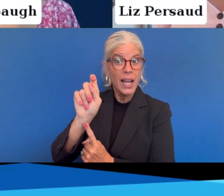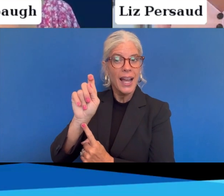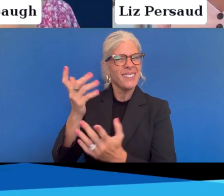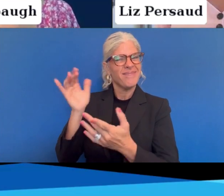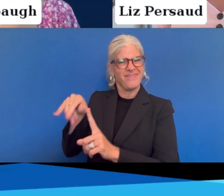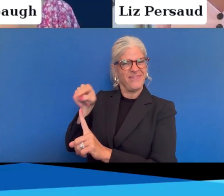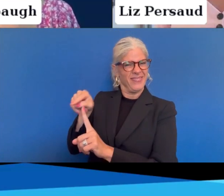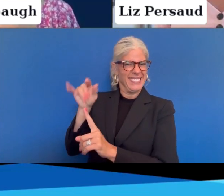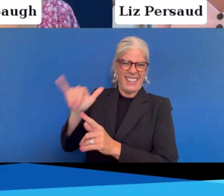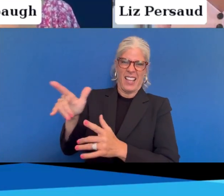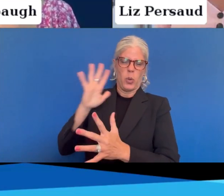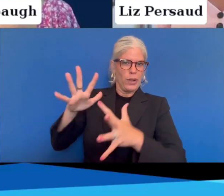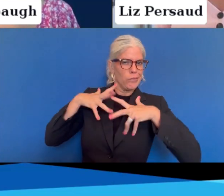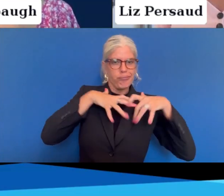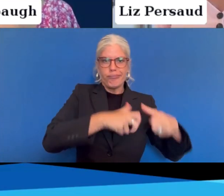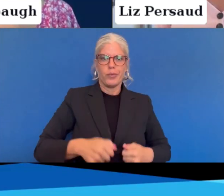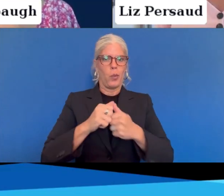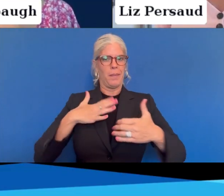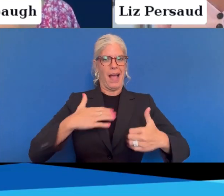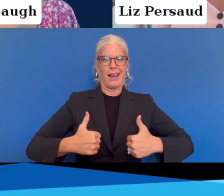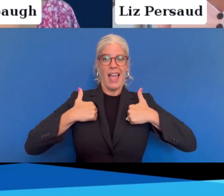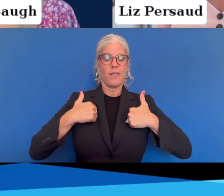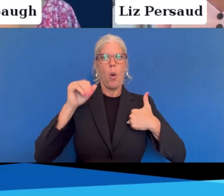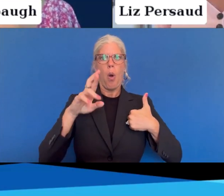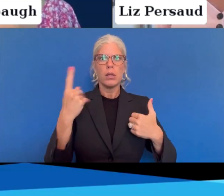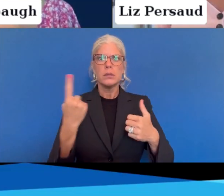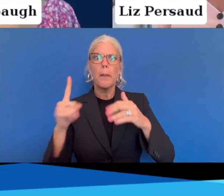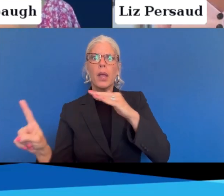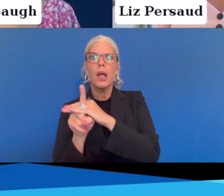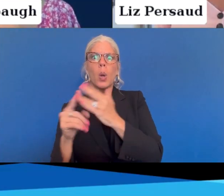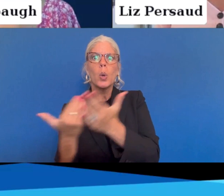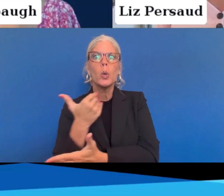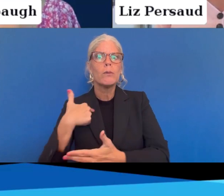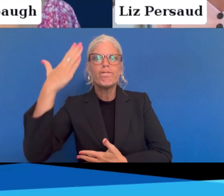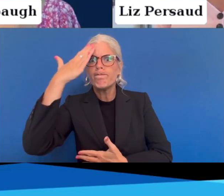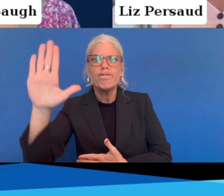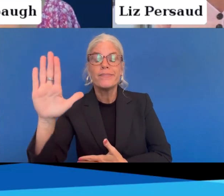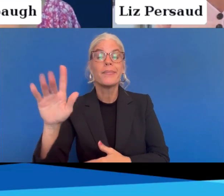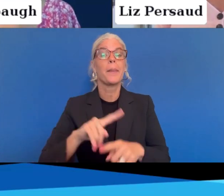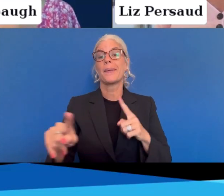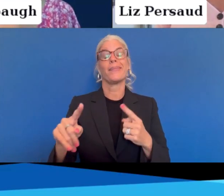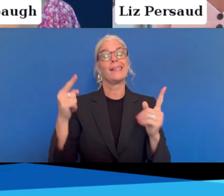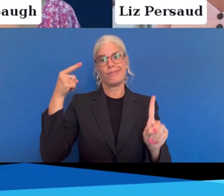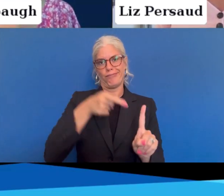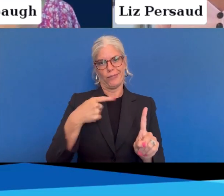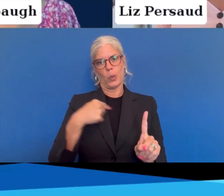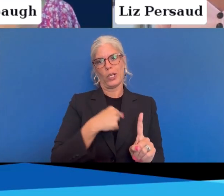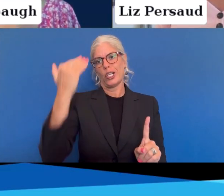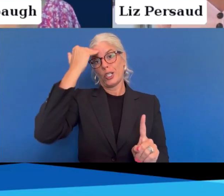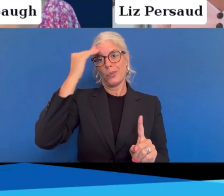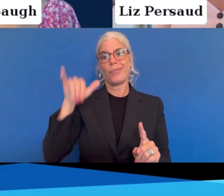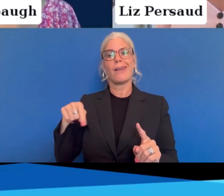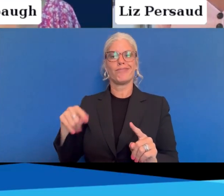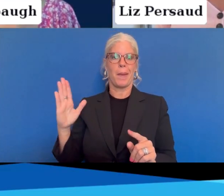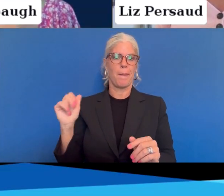happening in your body. You know, is this spinal muscular atrophy? Is this the nature of the beast with my life, or is this something new?